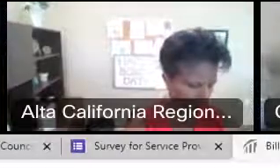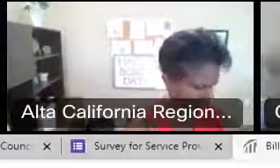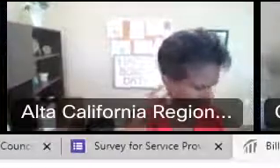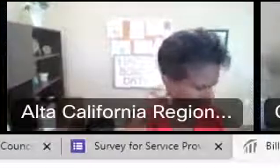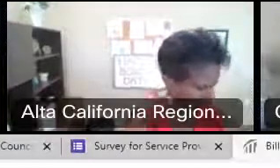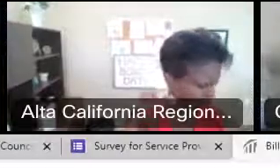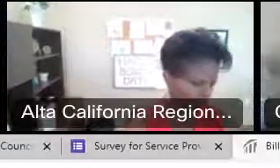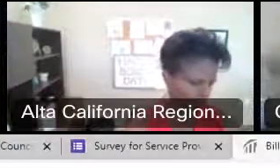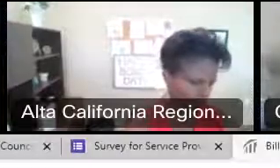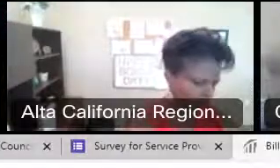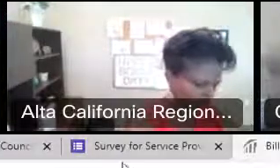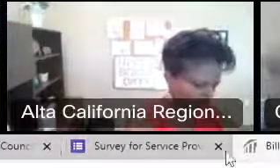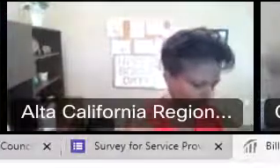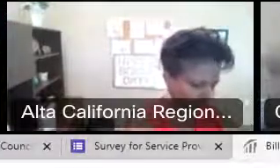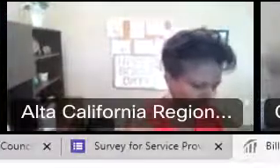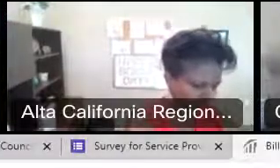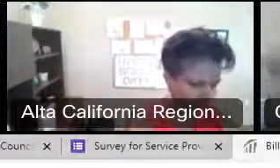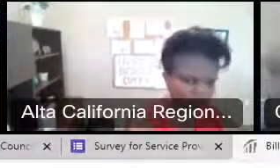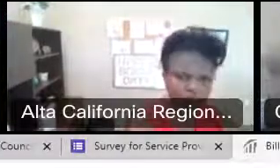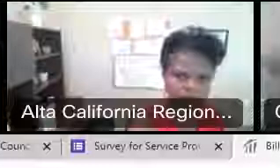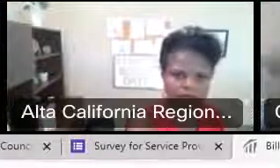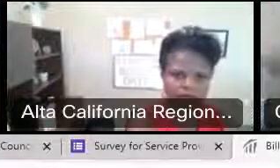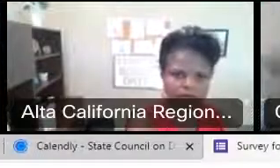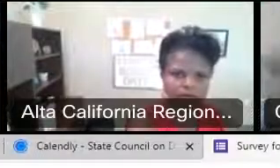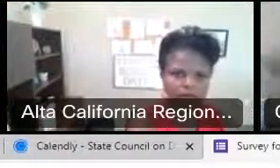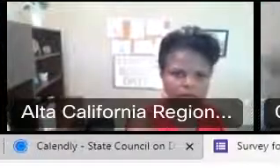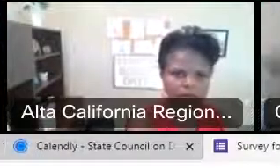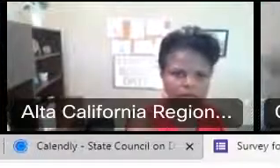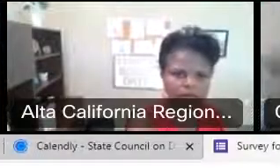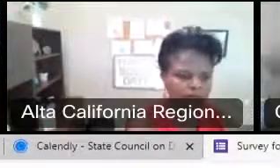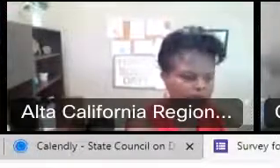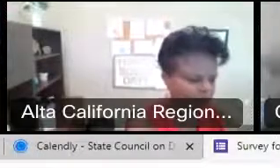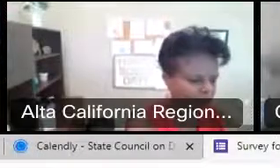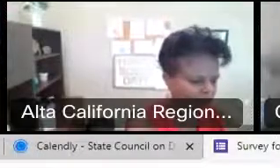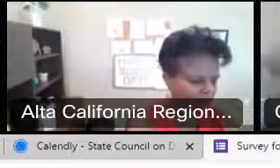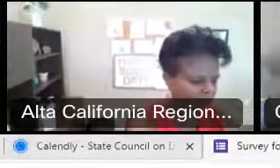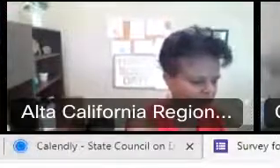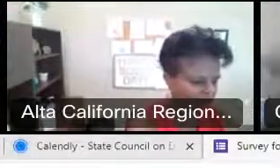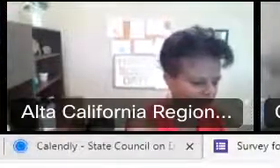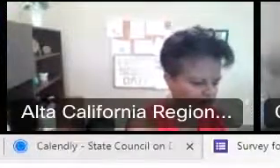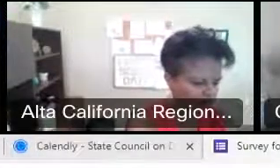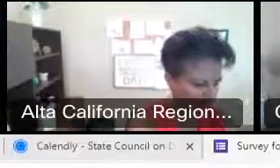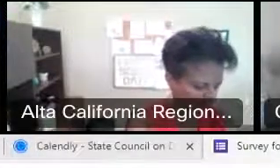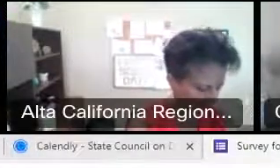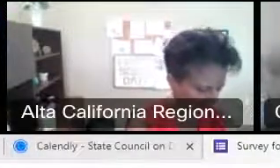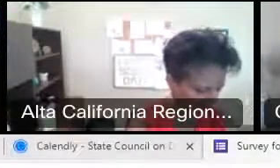of 2022. Again, we wanted to ensure that you as service providers have all the tools.